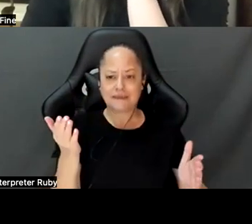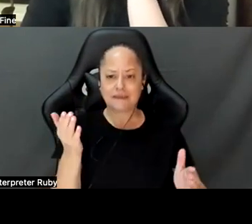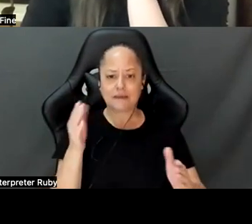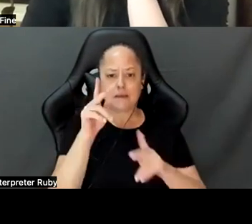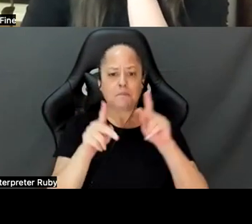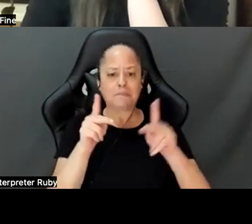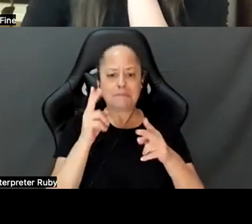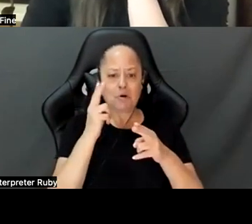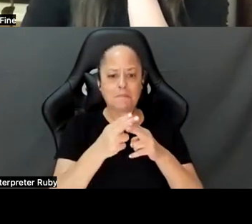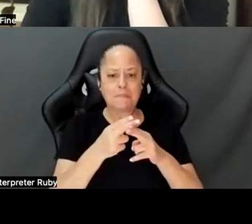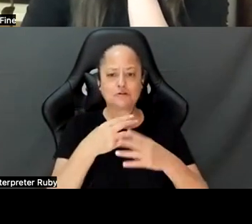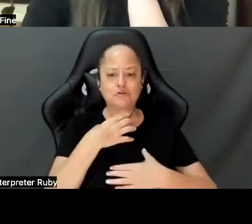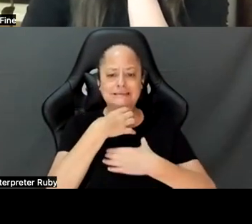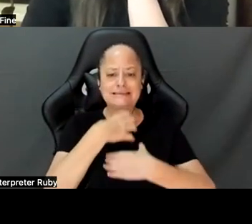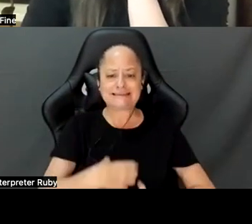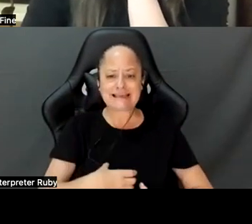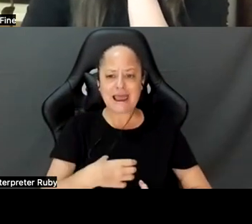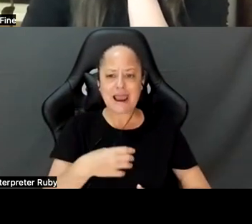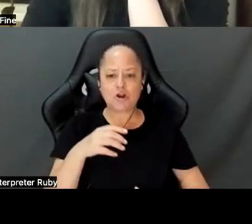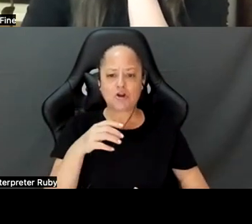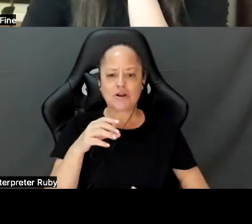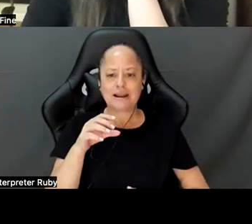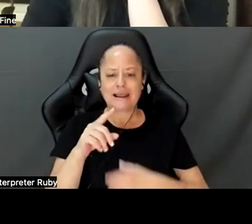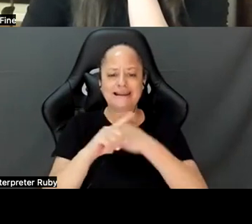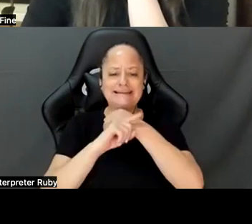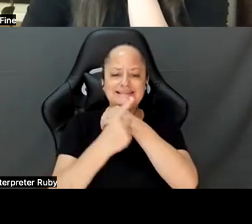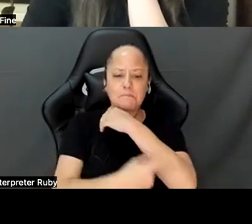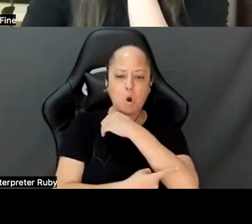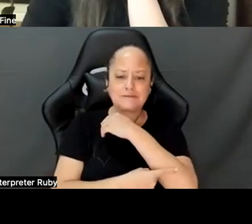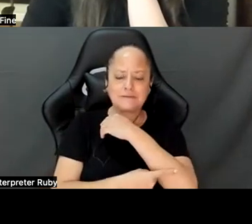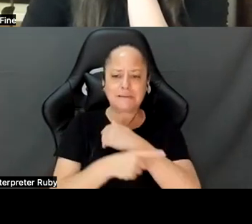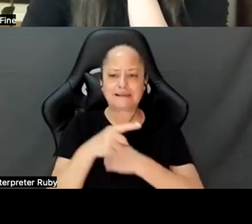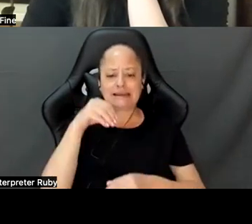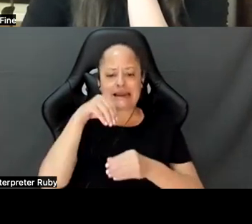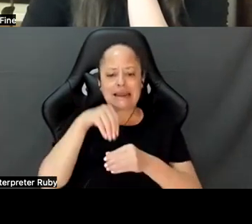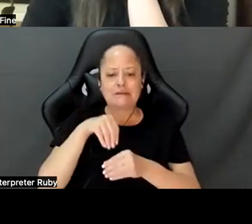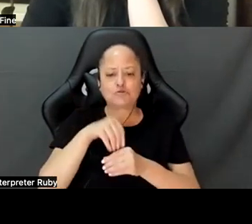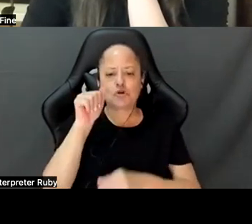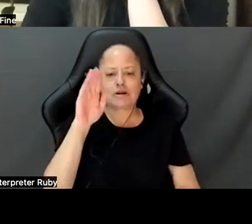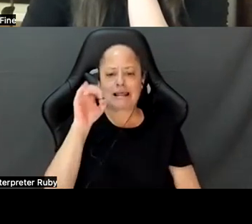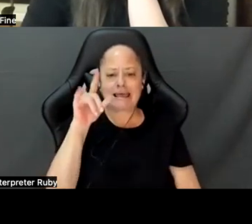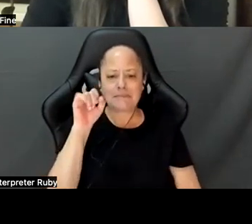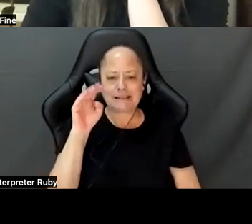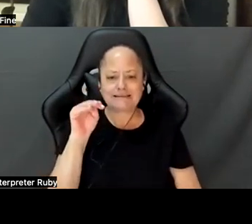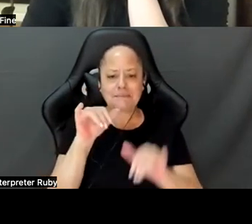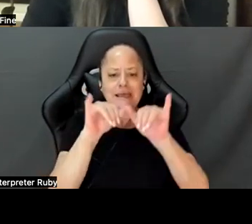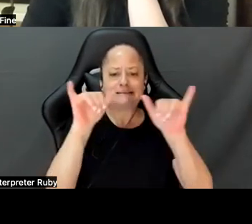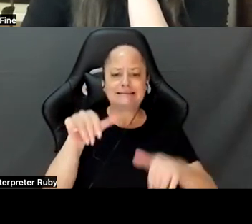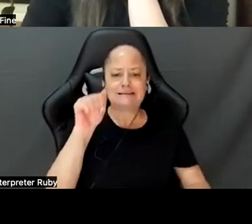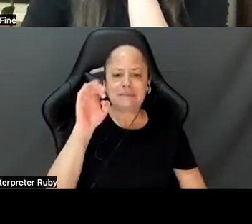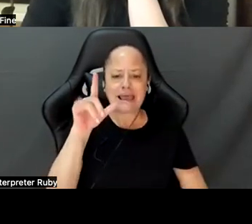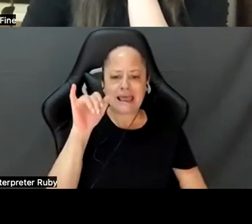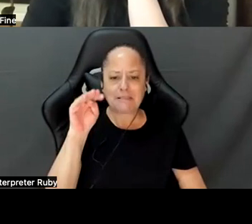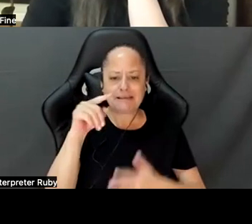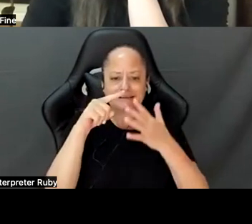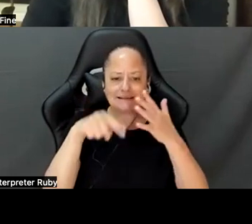have mentioned desirability and like disposability, internalized ableism and systemic ableism, and these things are